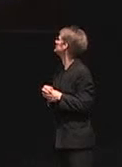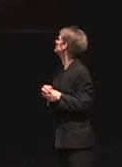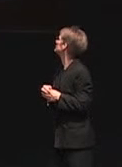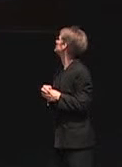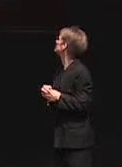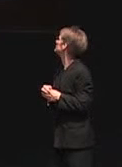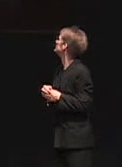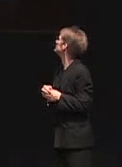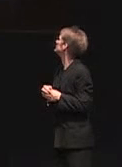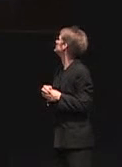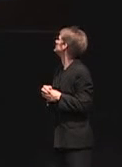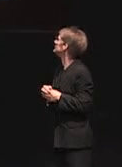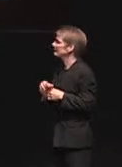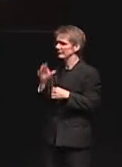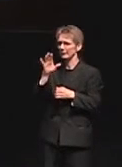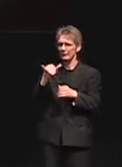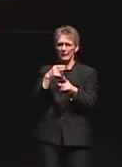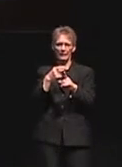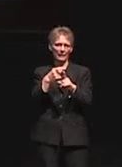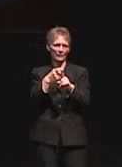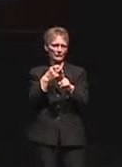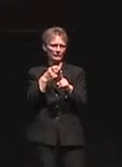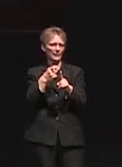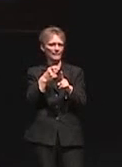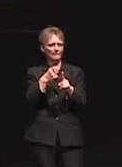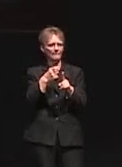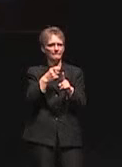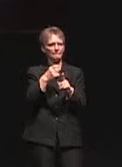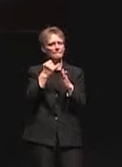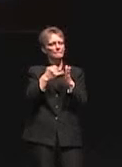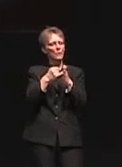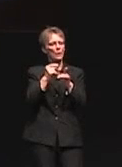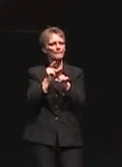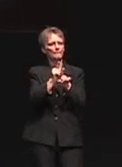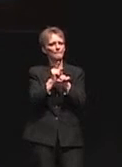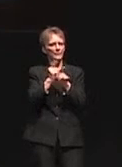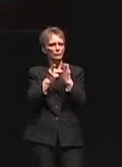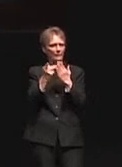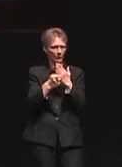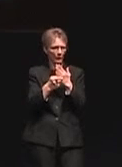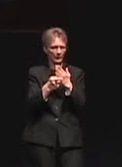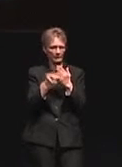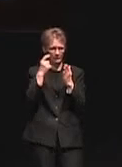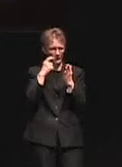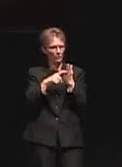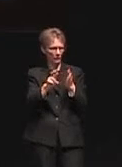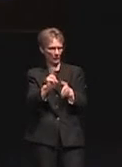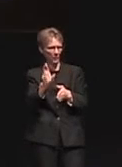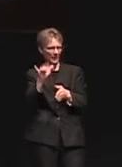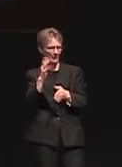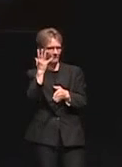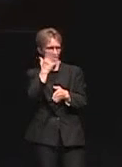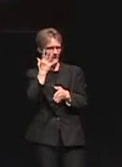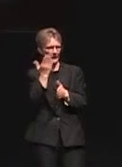with City Without Walls in the Art Reach Mentoring Program. You see on the right, there's that